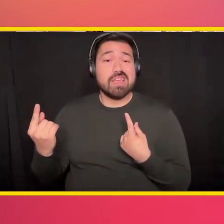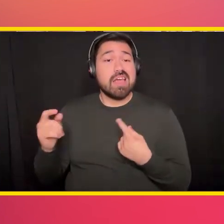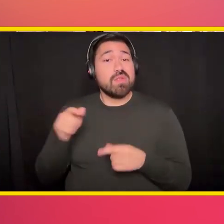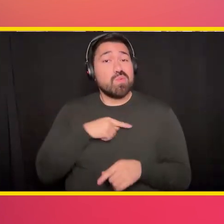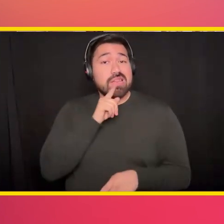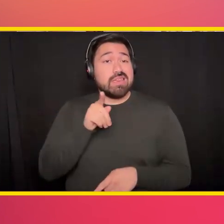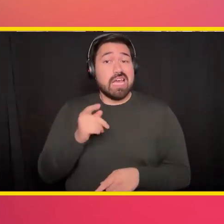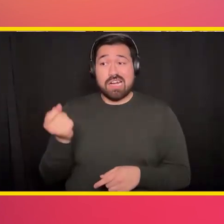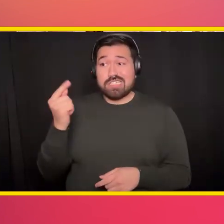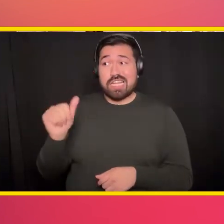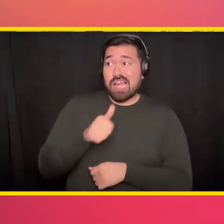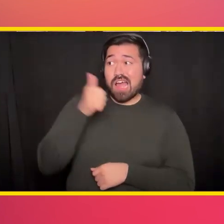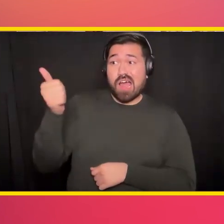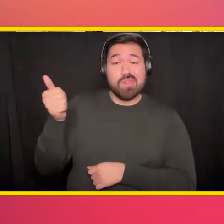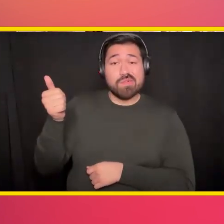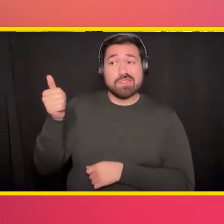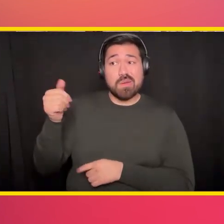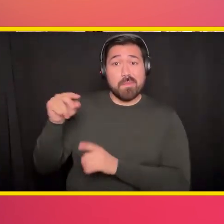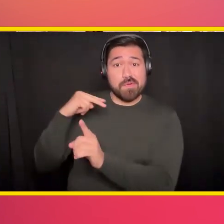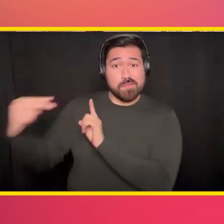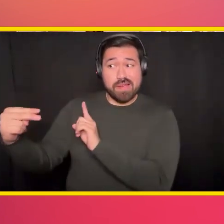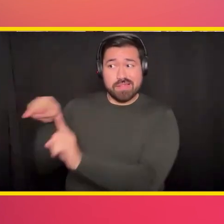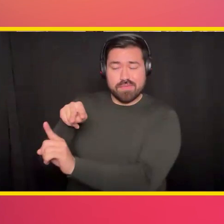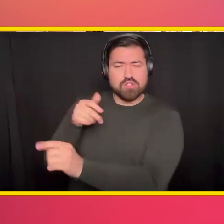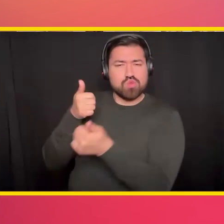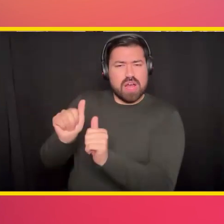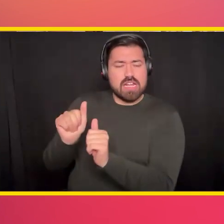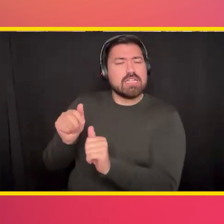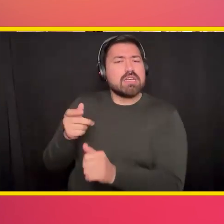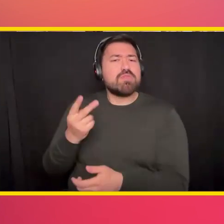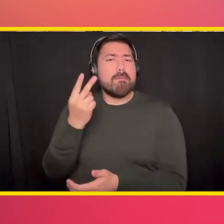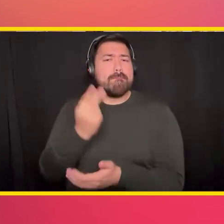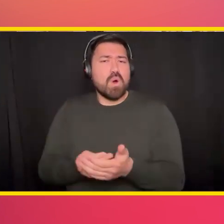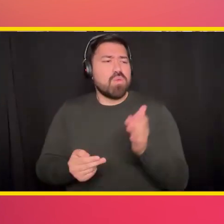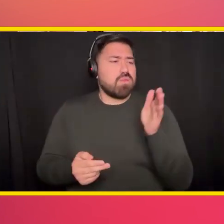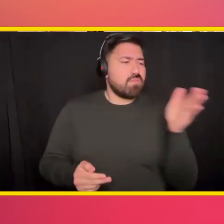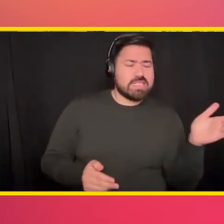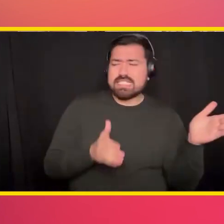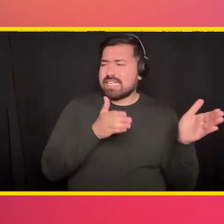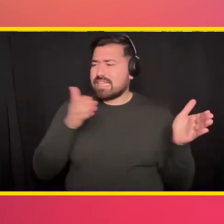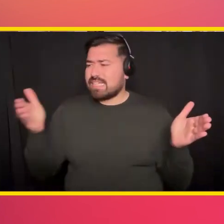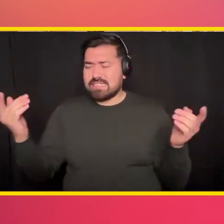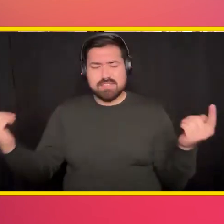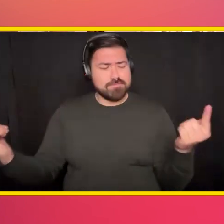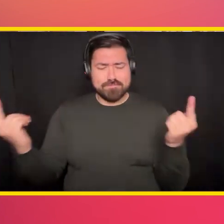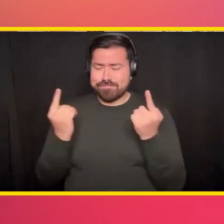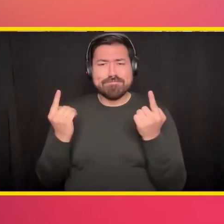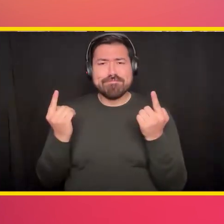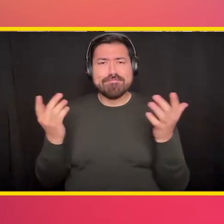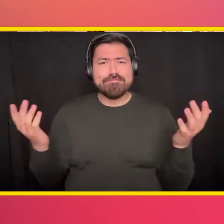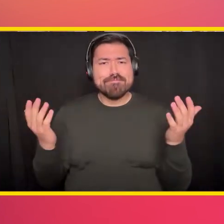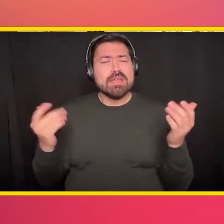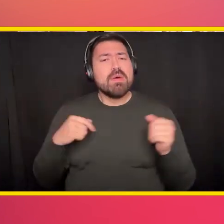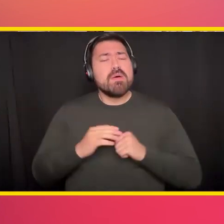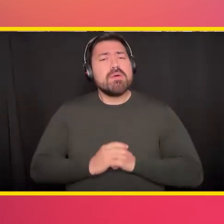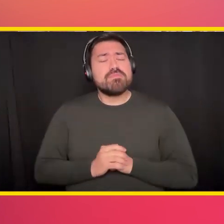position of others, why others think the way they think, and that comes from both sides of the aisles, and it comes from,